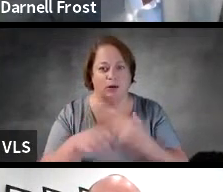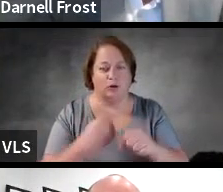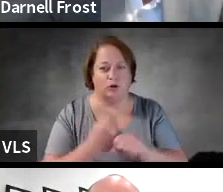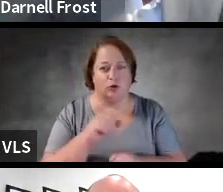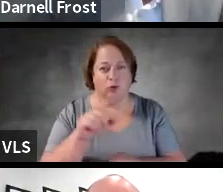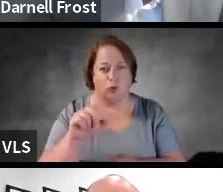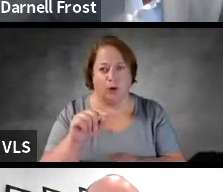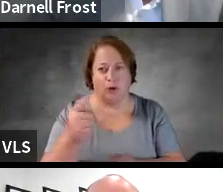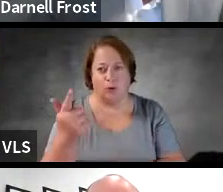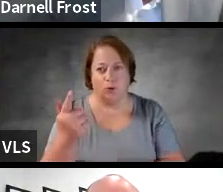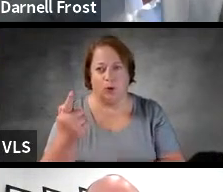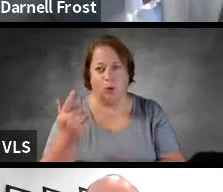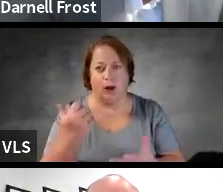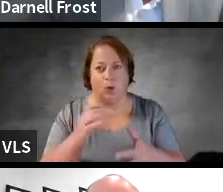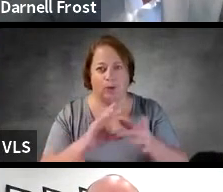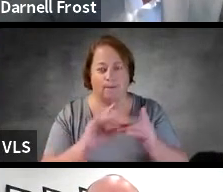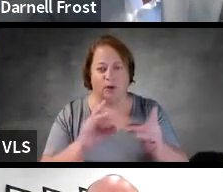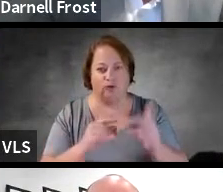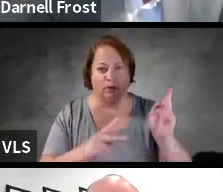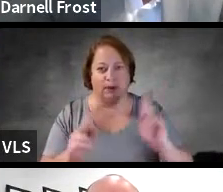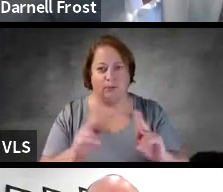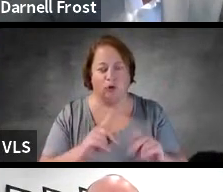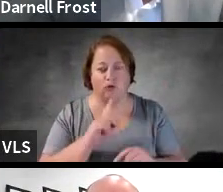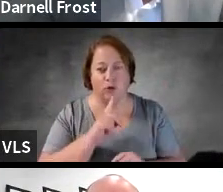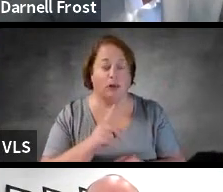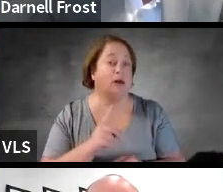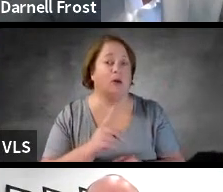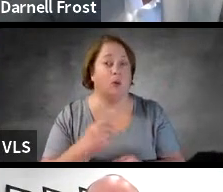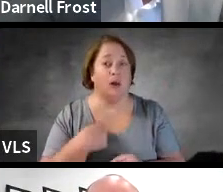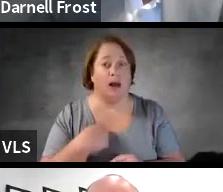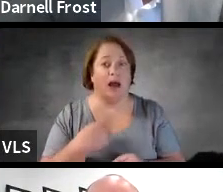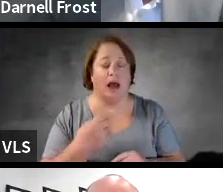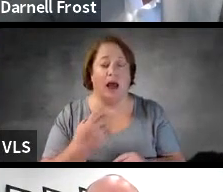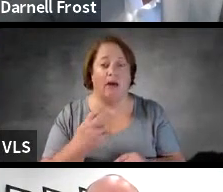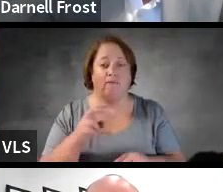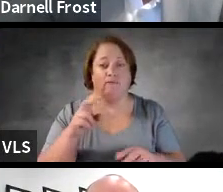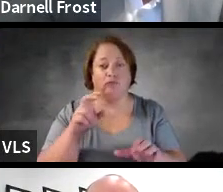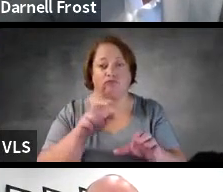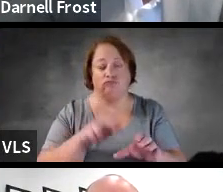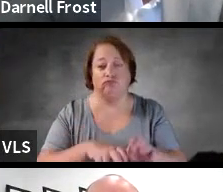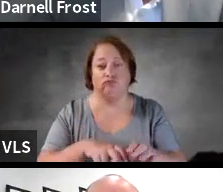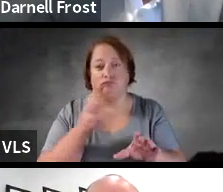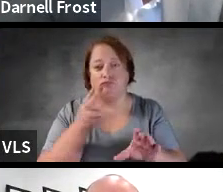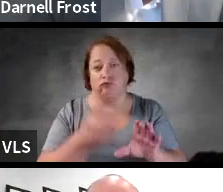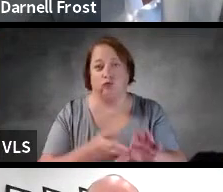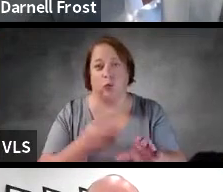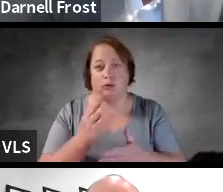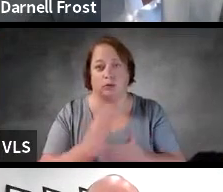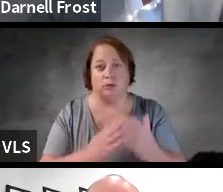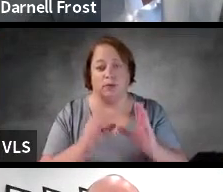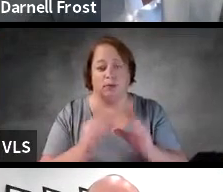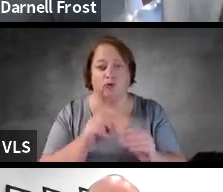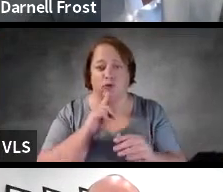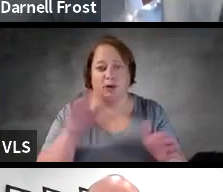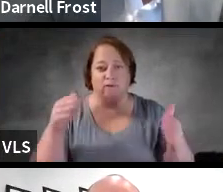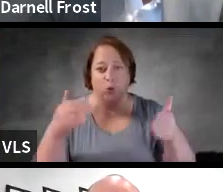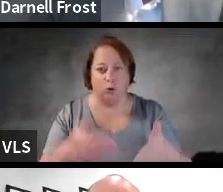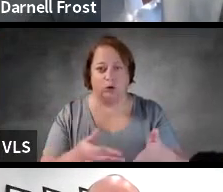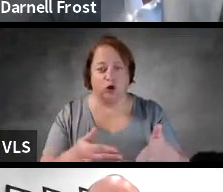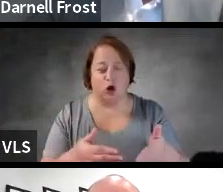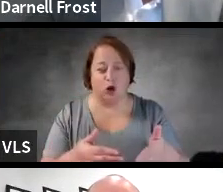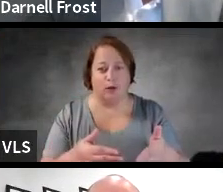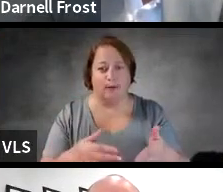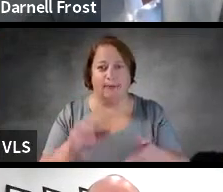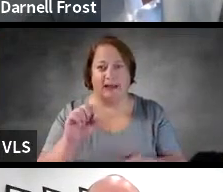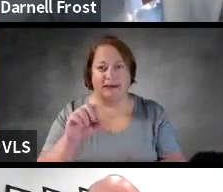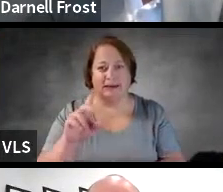wanted to mention to folks that really what I've sat in on a couple of them, and it really focuses on is